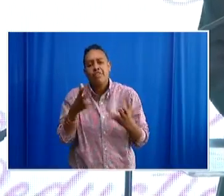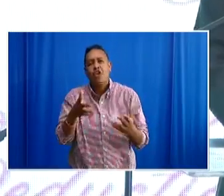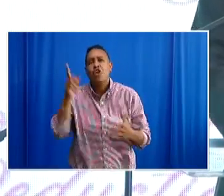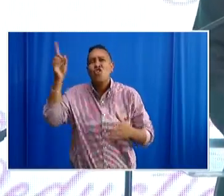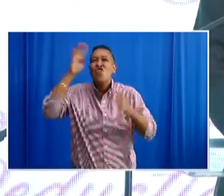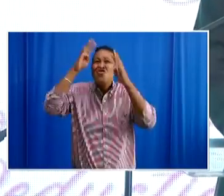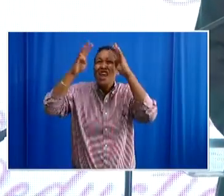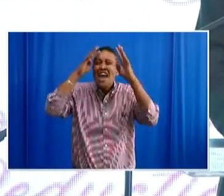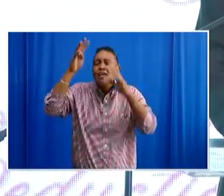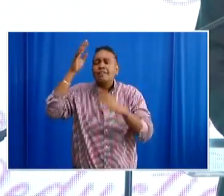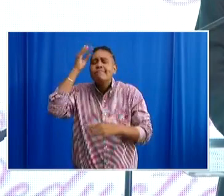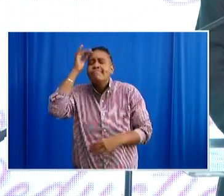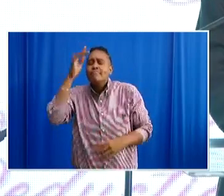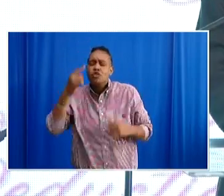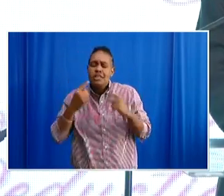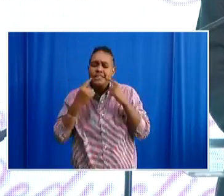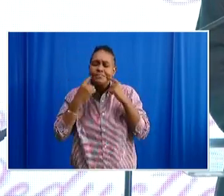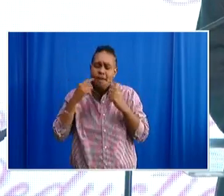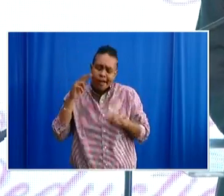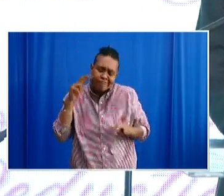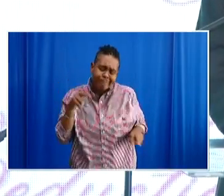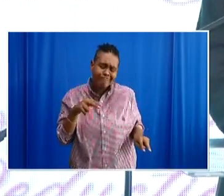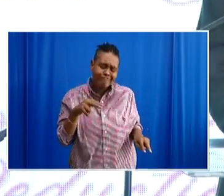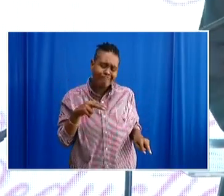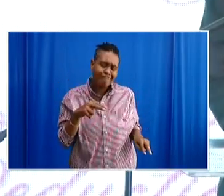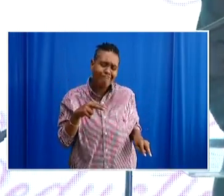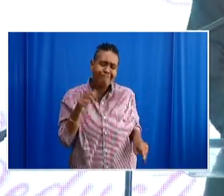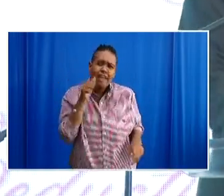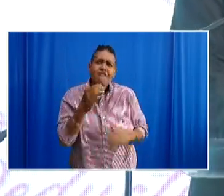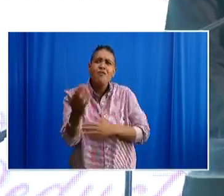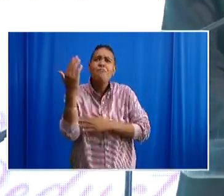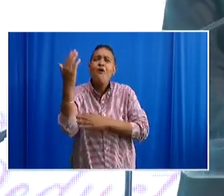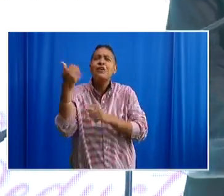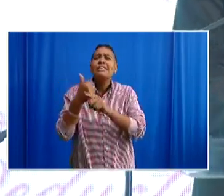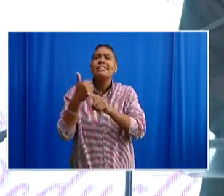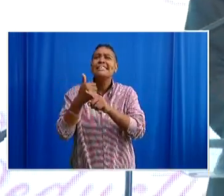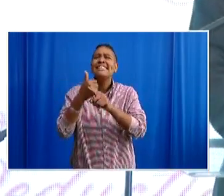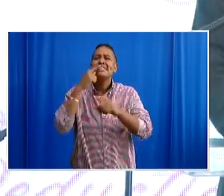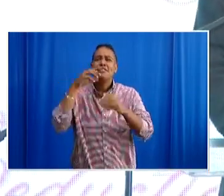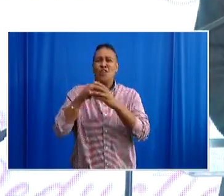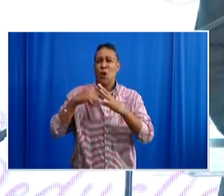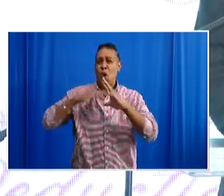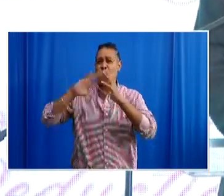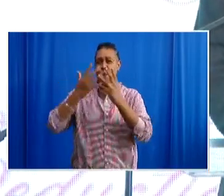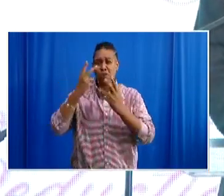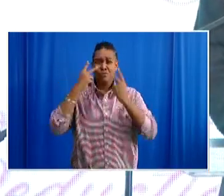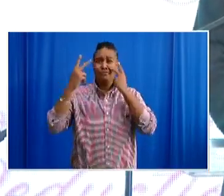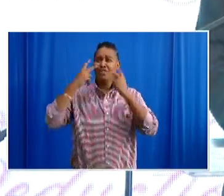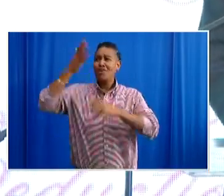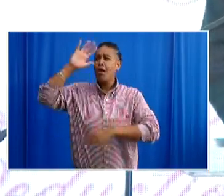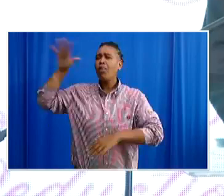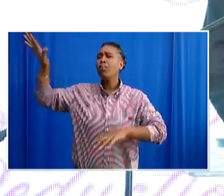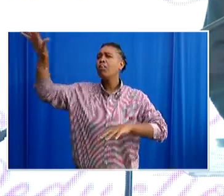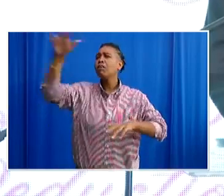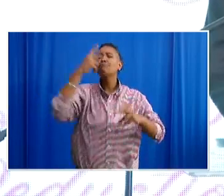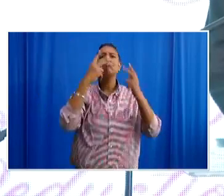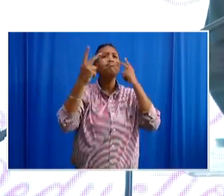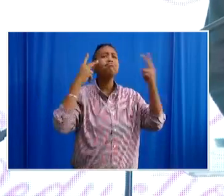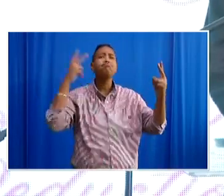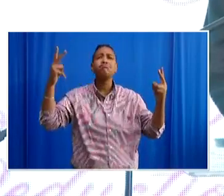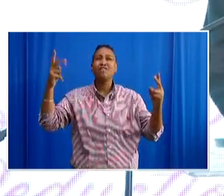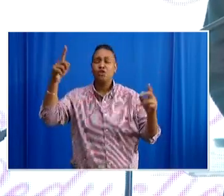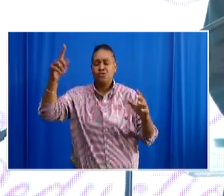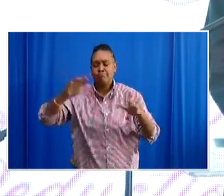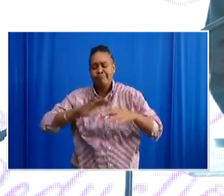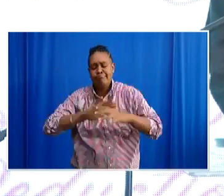creative genius smiles at us every morning in the colors and the rhythms of our world. Your fingers paint the